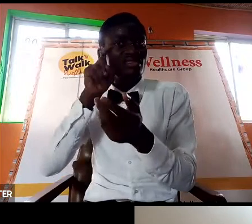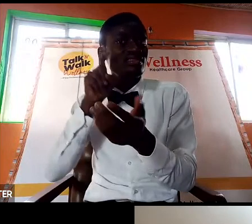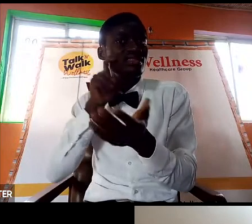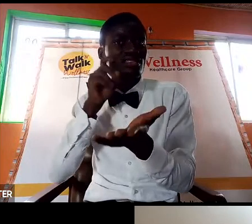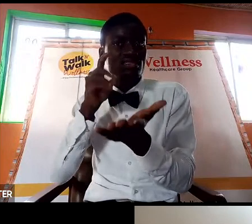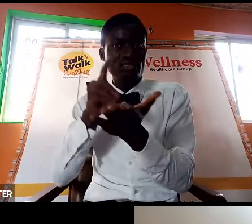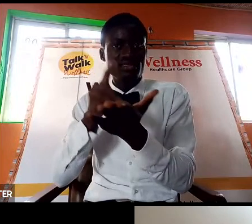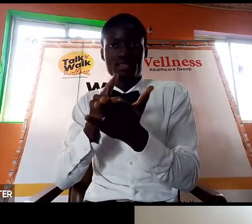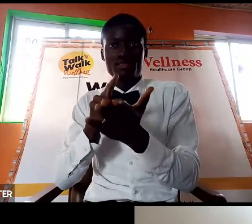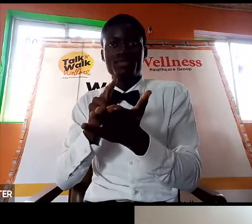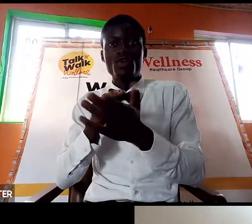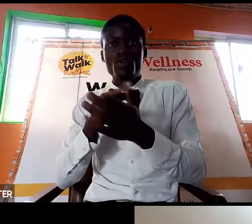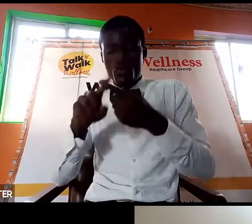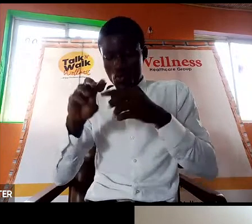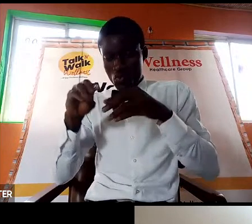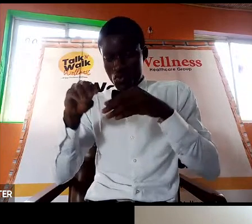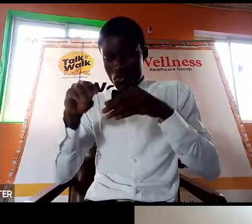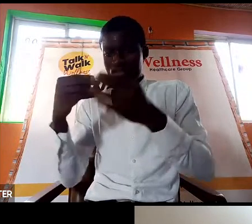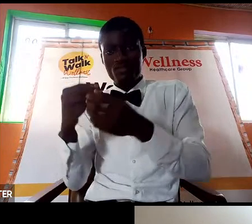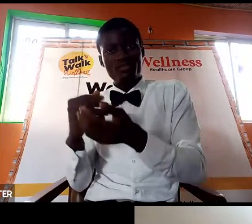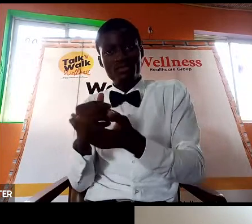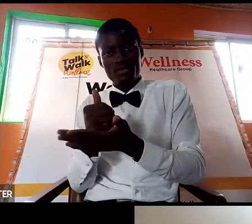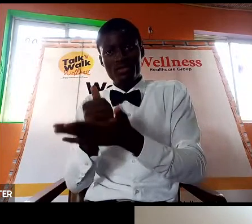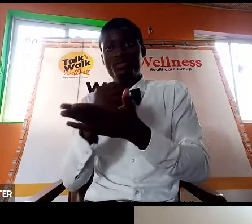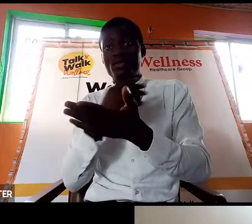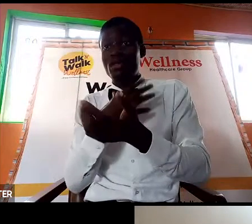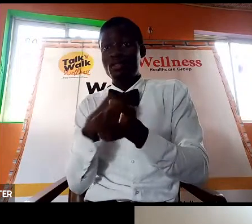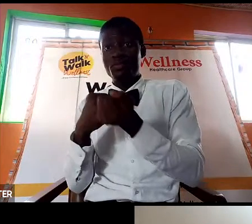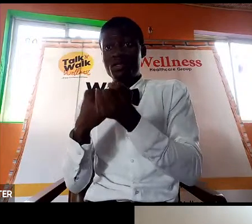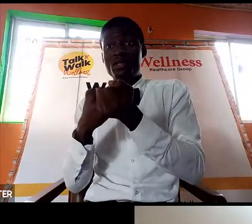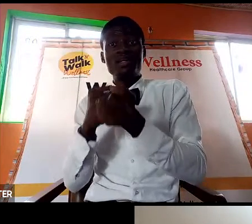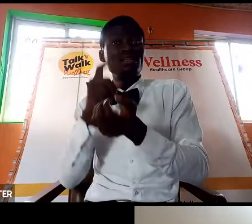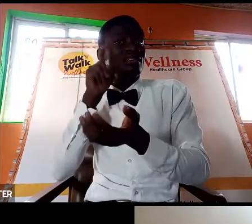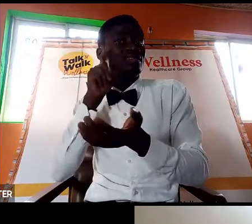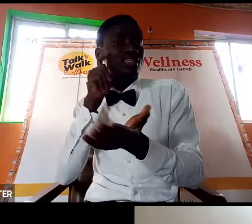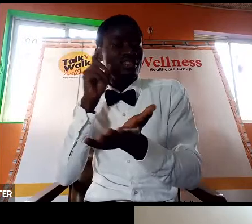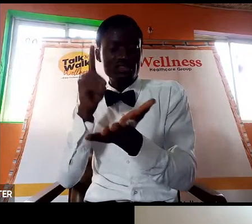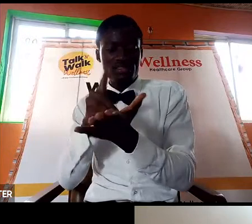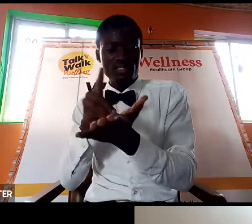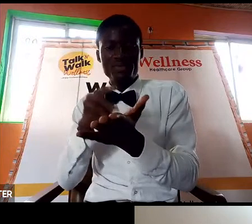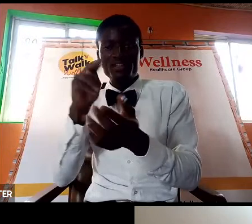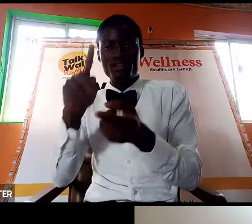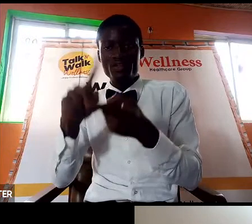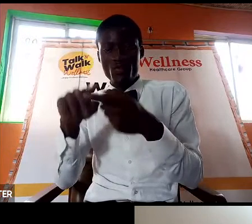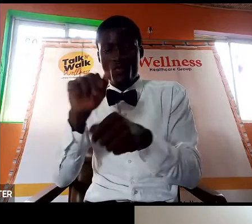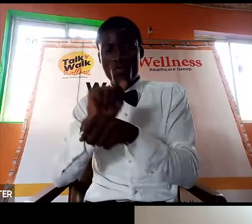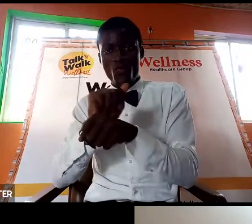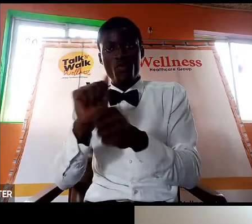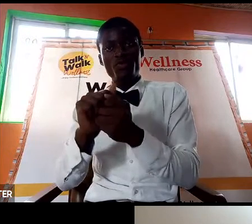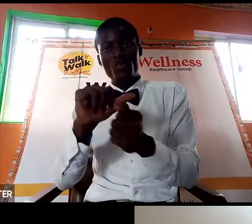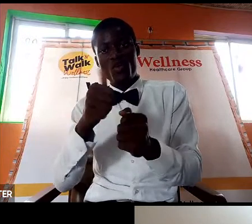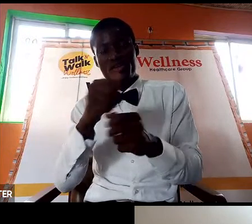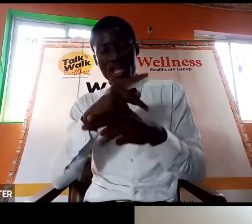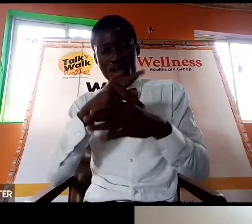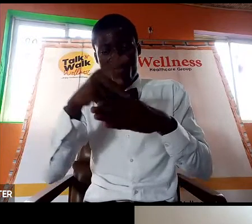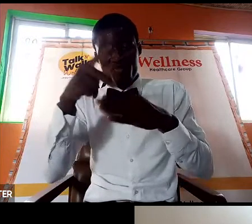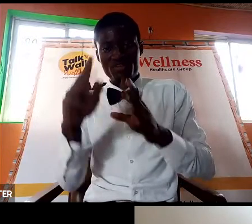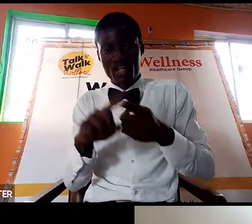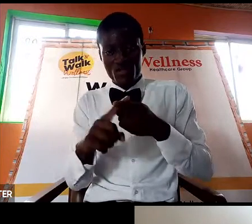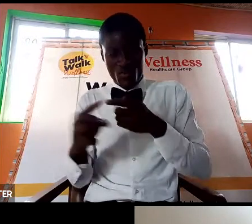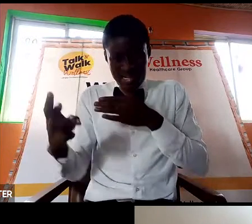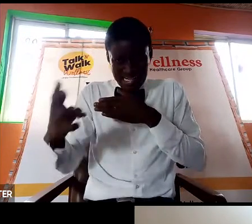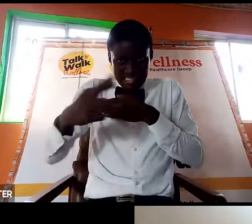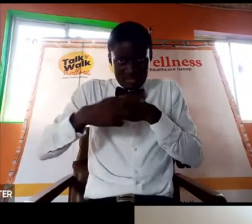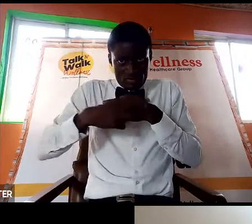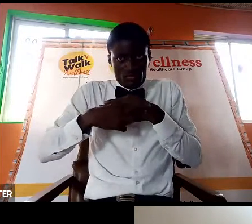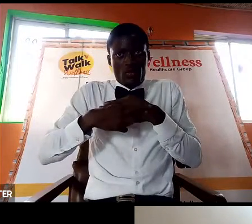they can, and the sex therapist can work with other professionals to make sure that they are restored to the kind of sexual beings God has